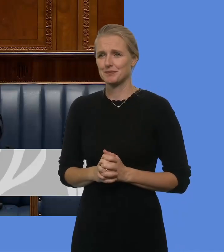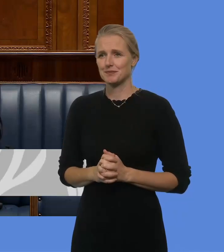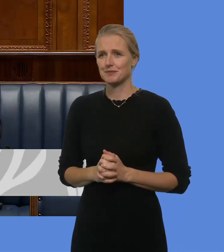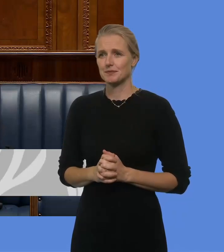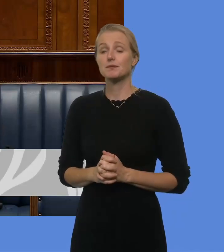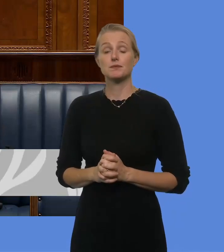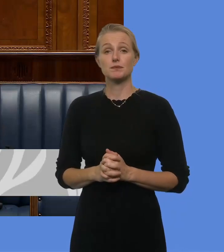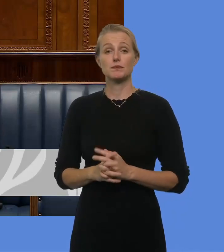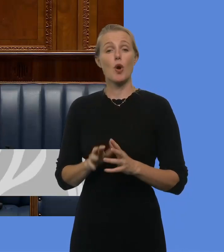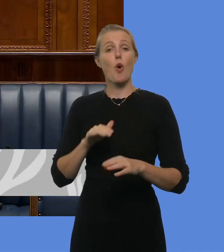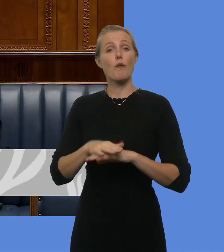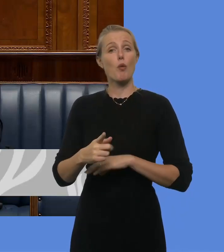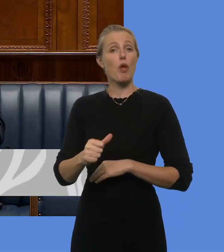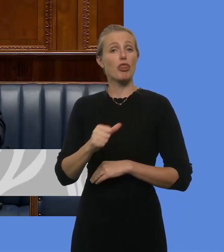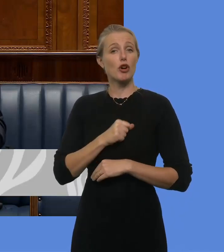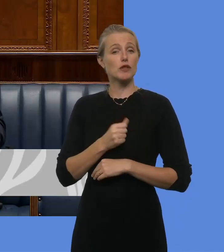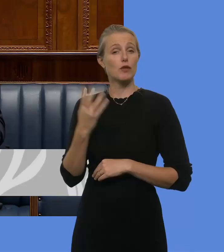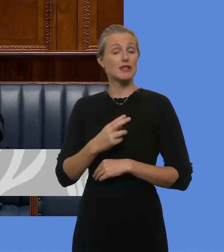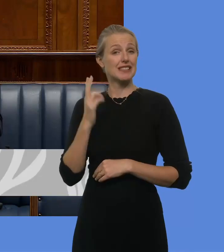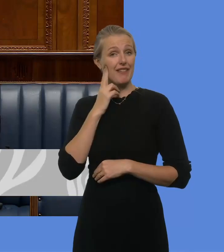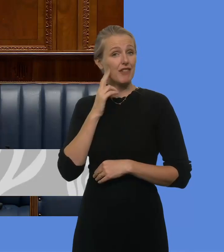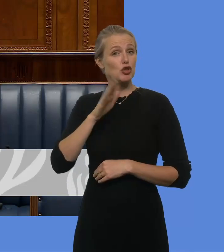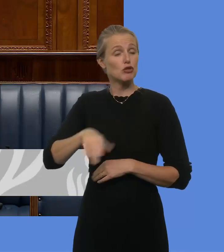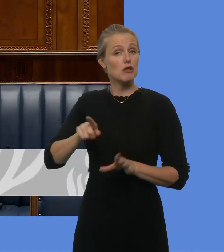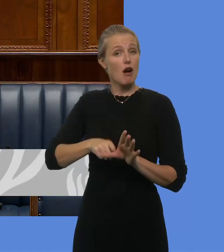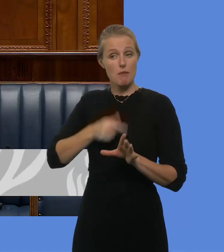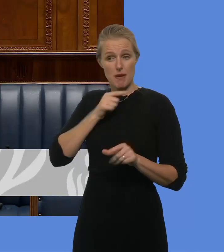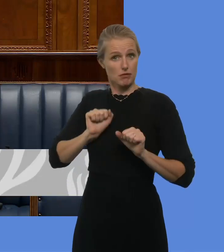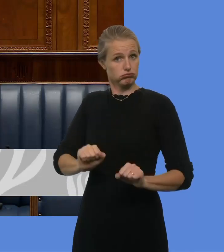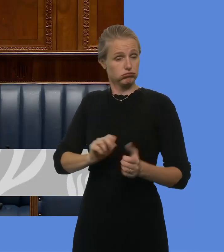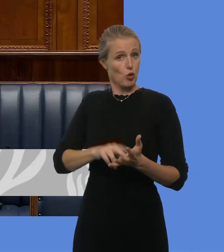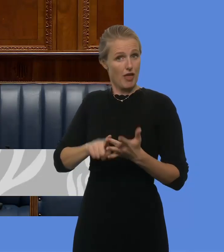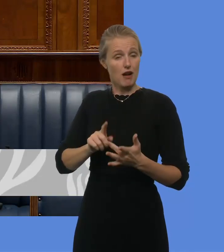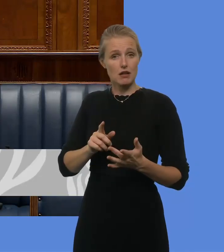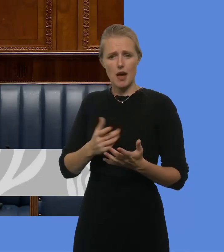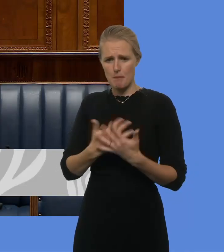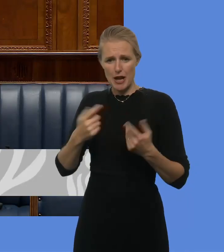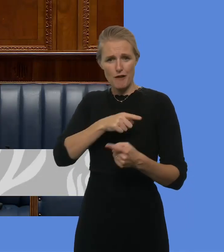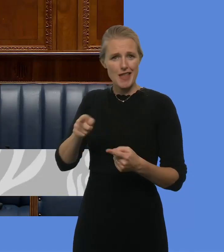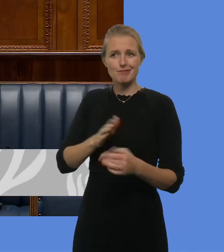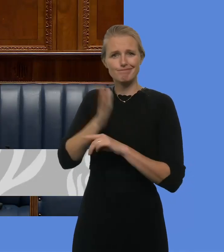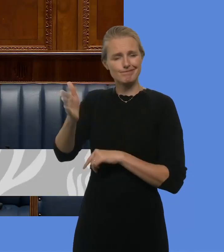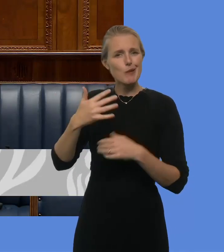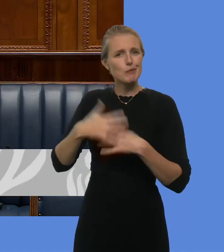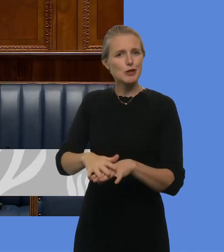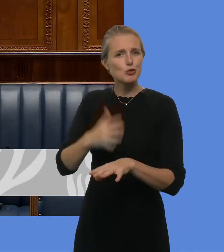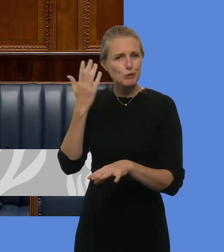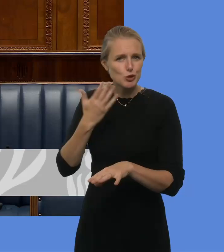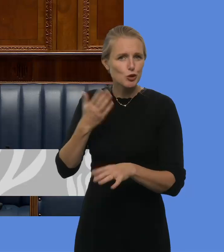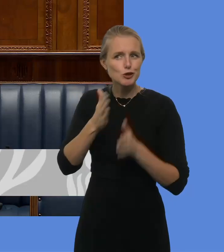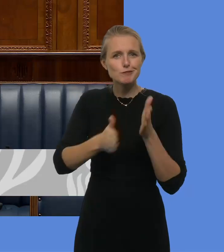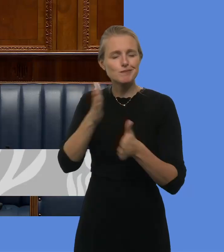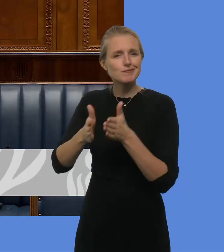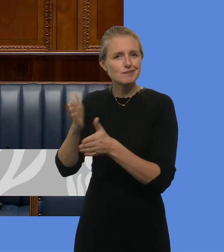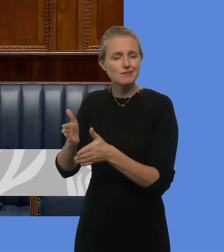There are over 1,400 deaf children and young people in Northern Ireland, and a significant majority of those are attending mainstream schools. But there is,